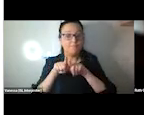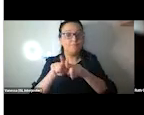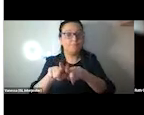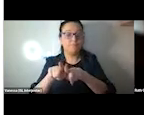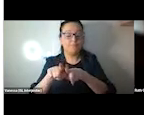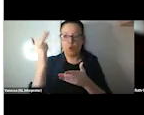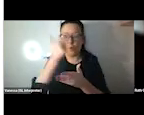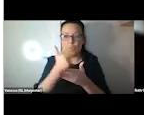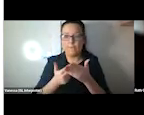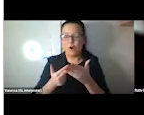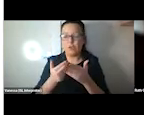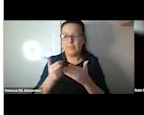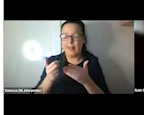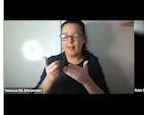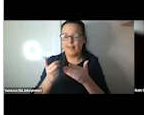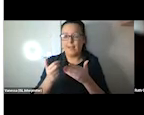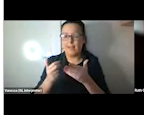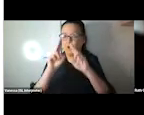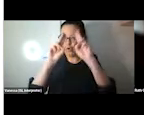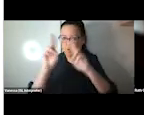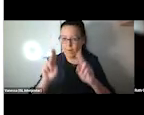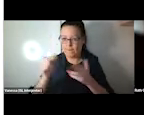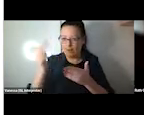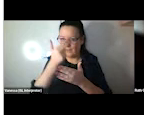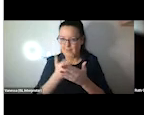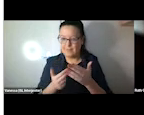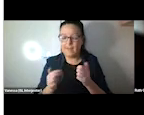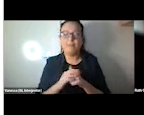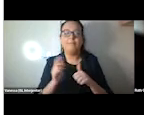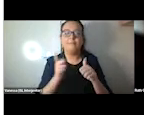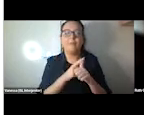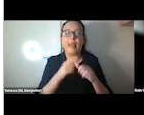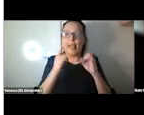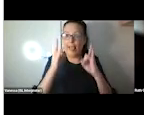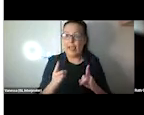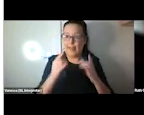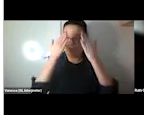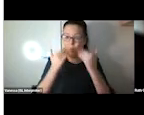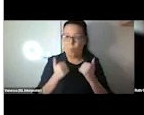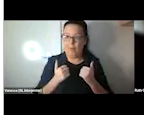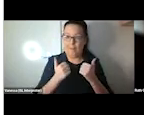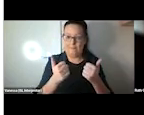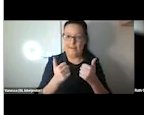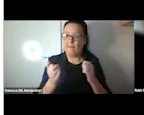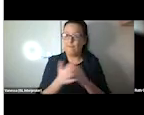design. So there's goal 3, which is health and well-being for all at all